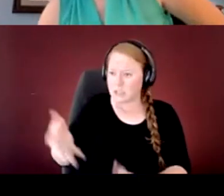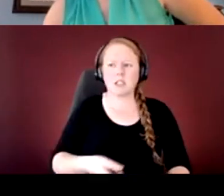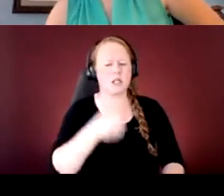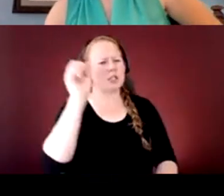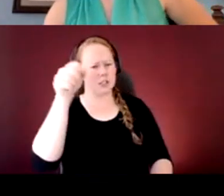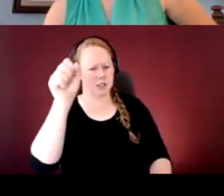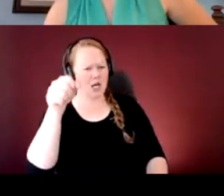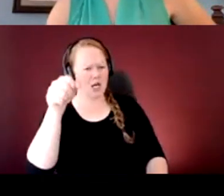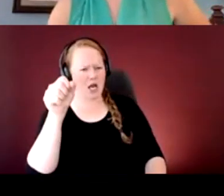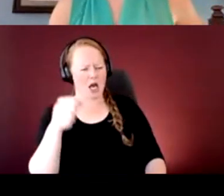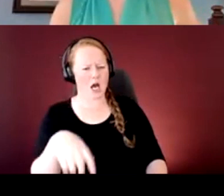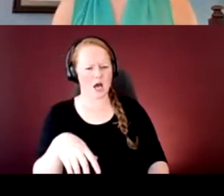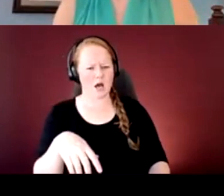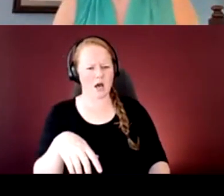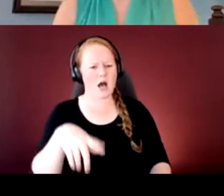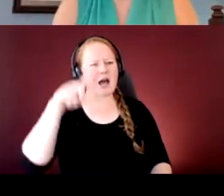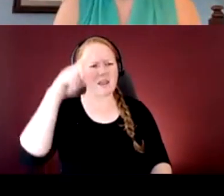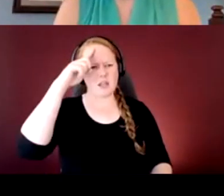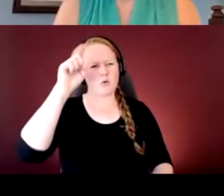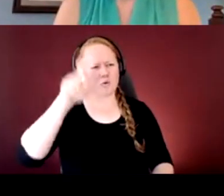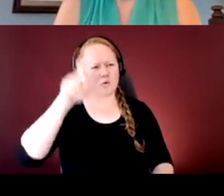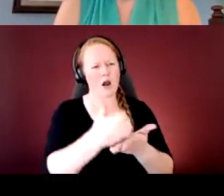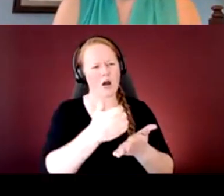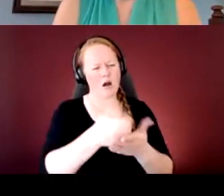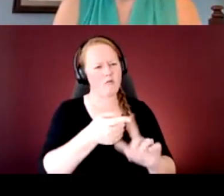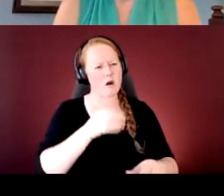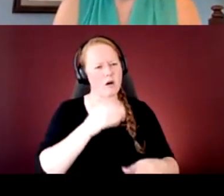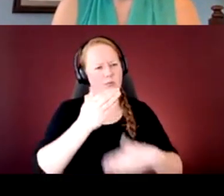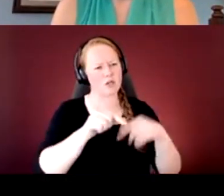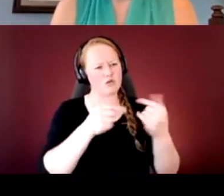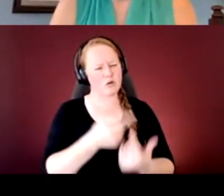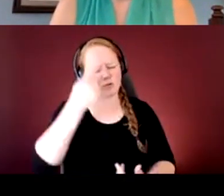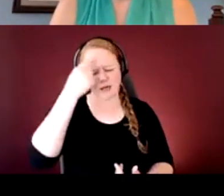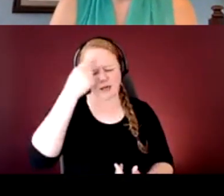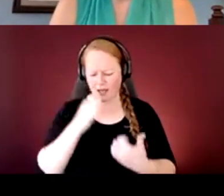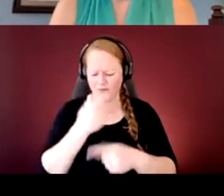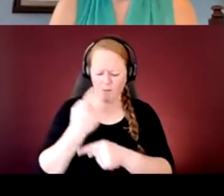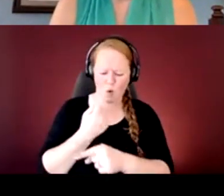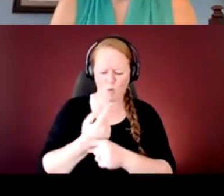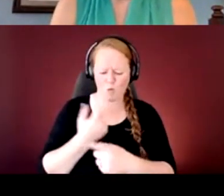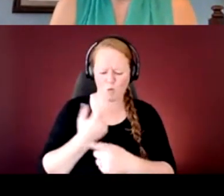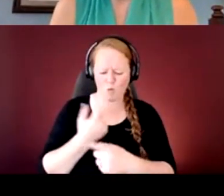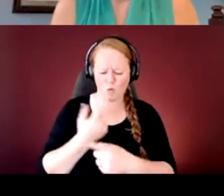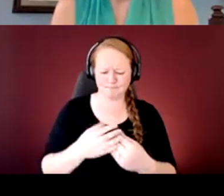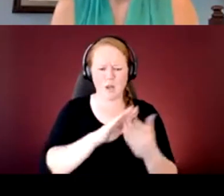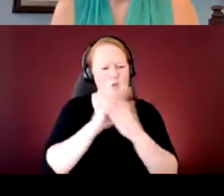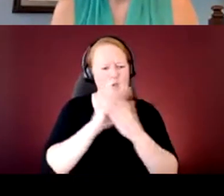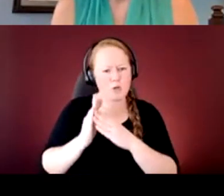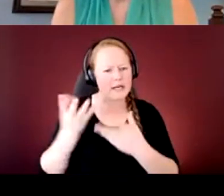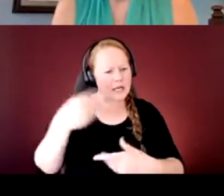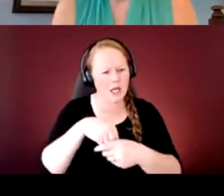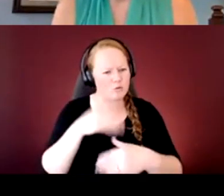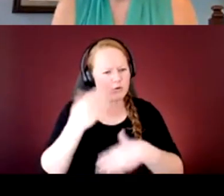definitely need the help from the process group as we think about the appropriate community engagement process to identify the